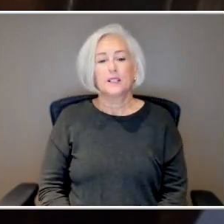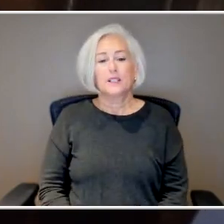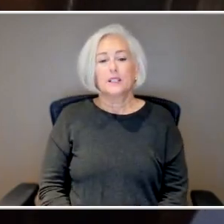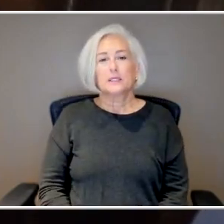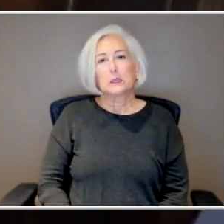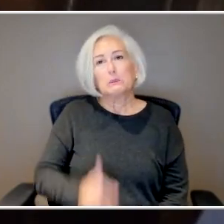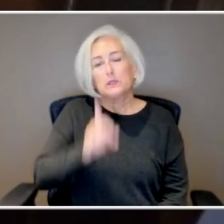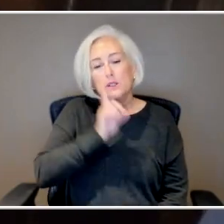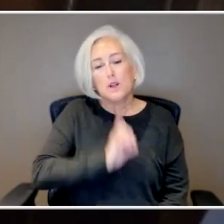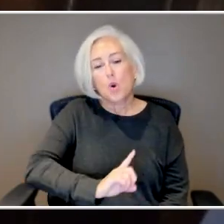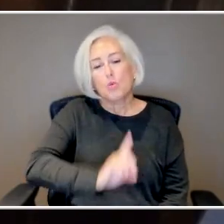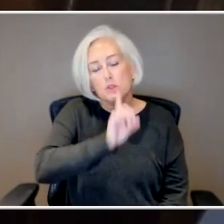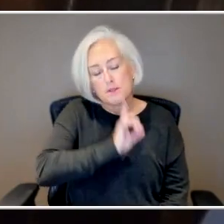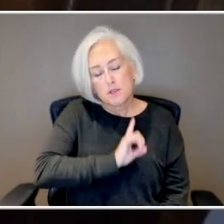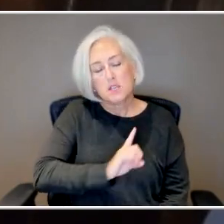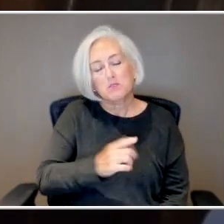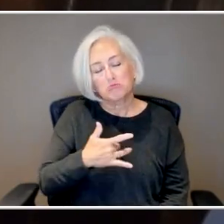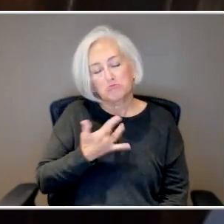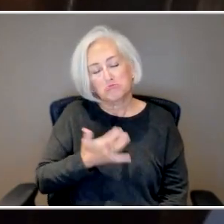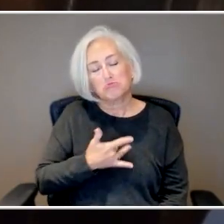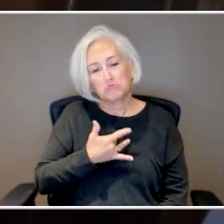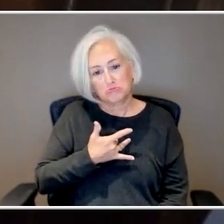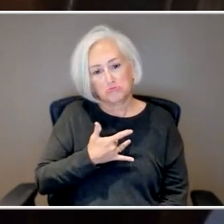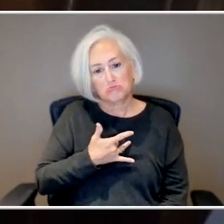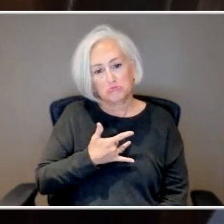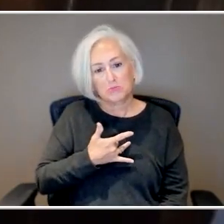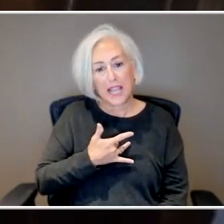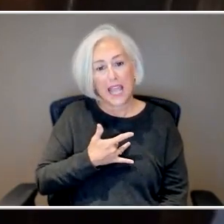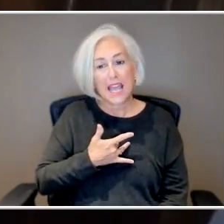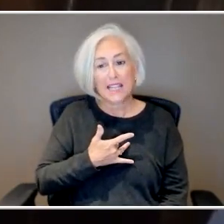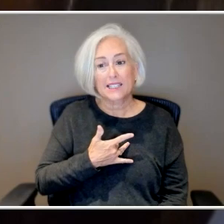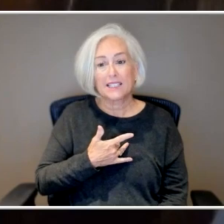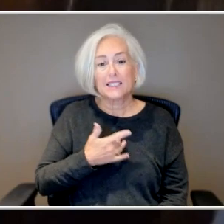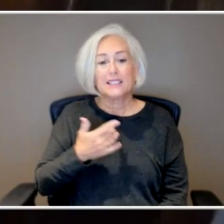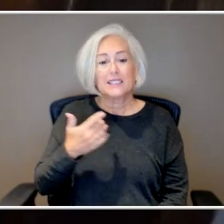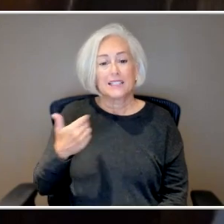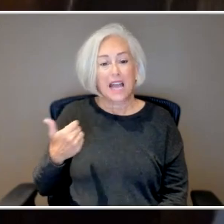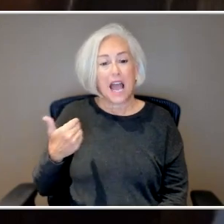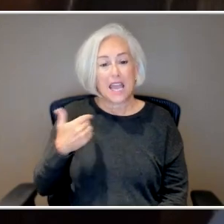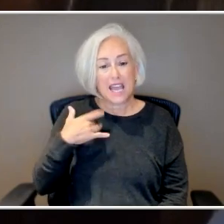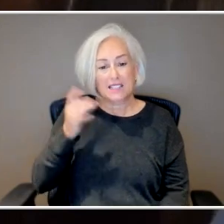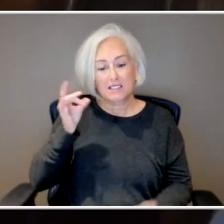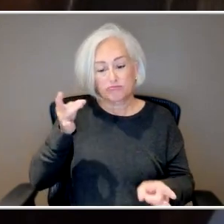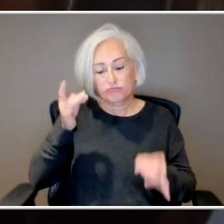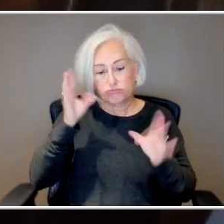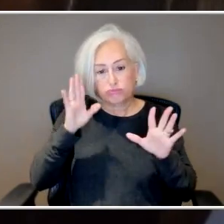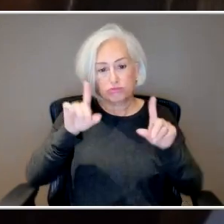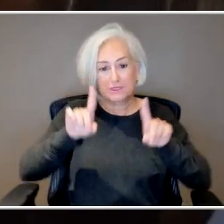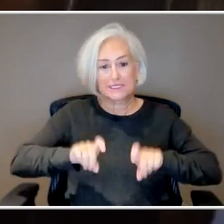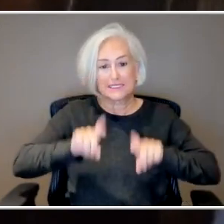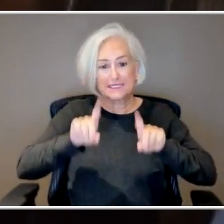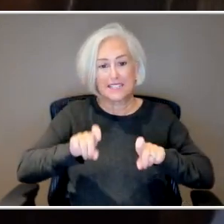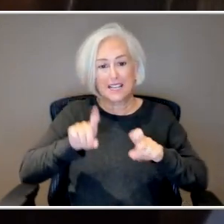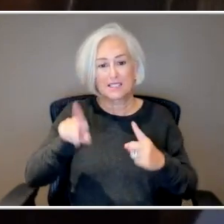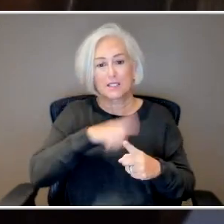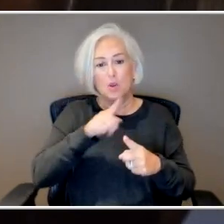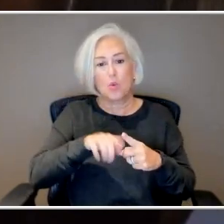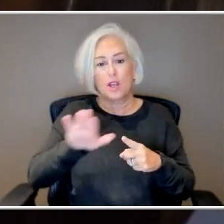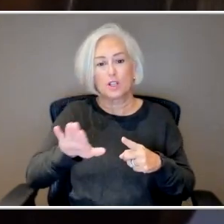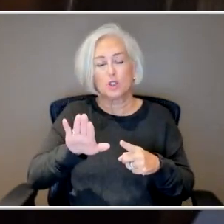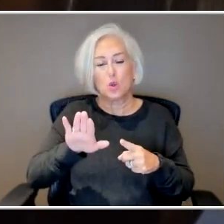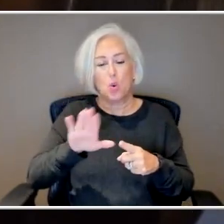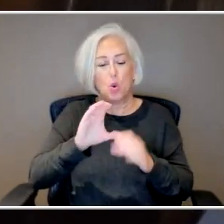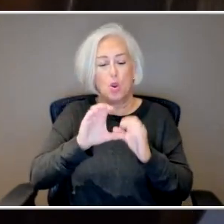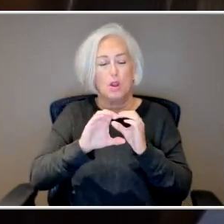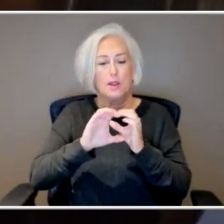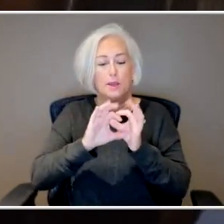lonely. And I went through some pretty excruciating tests when your colon looks like that.